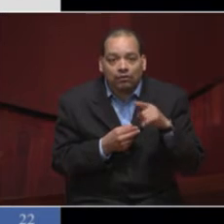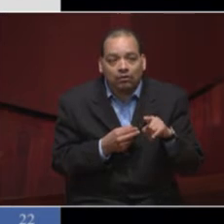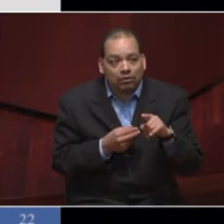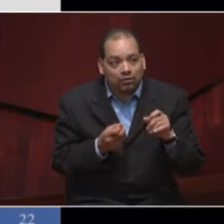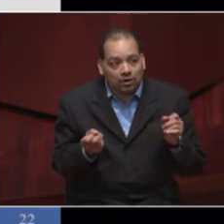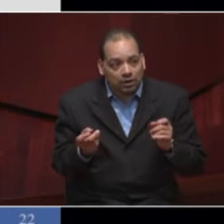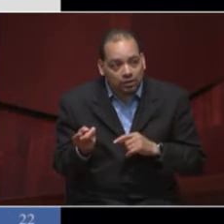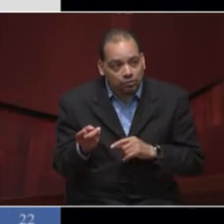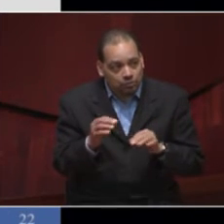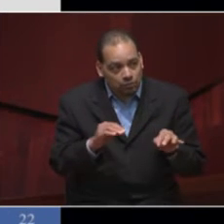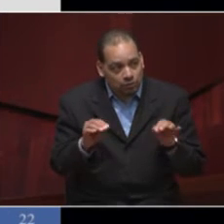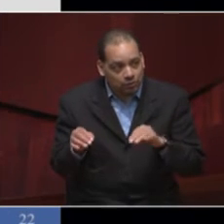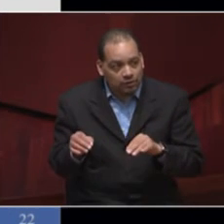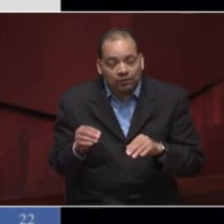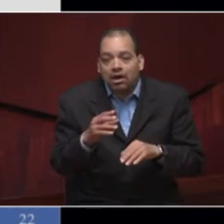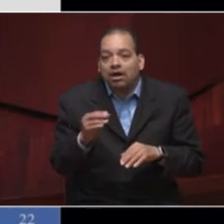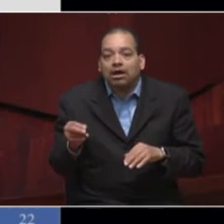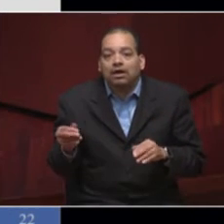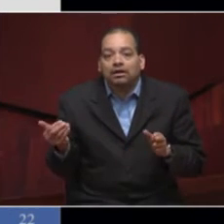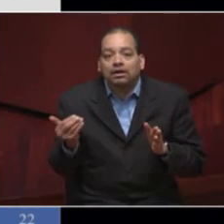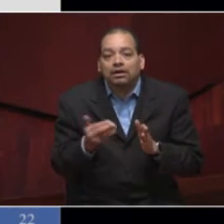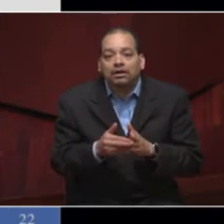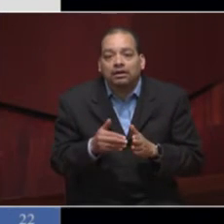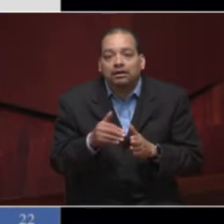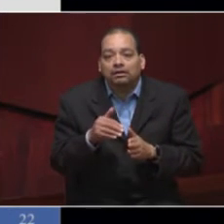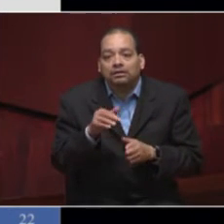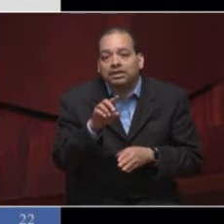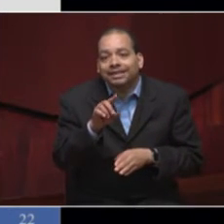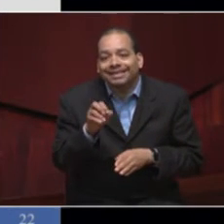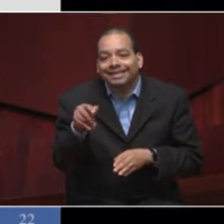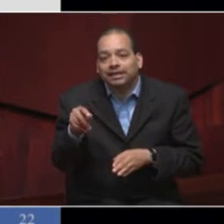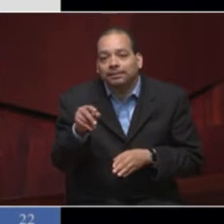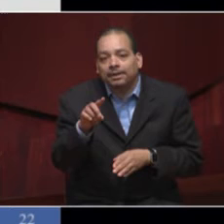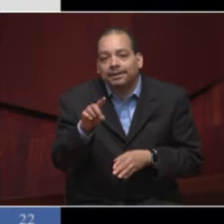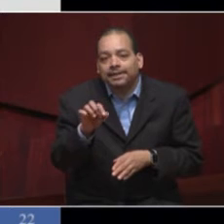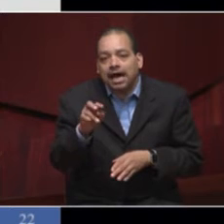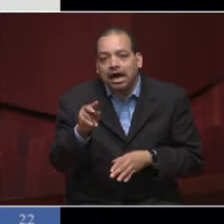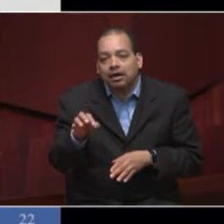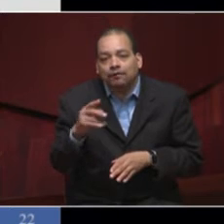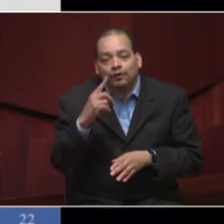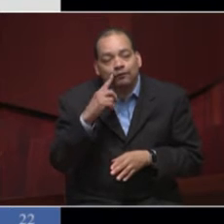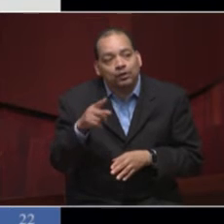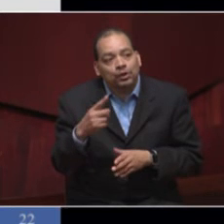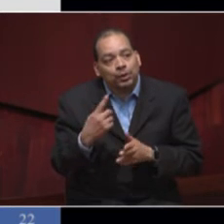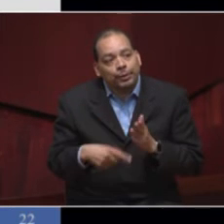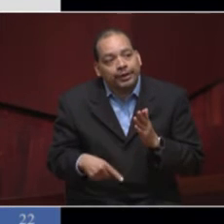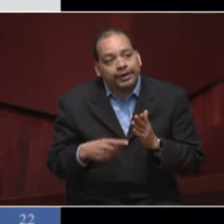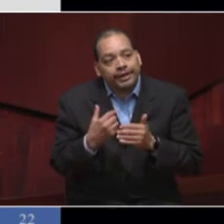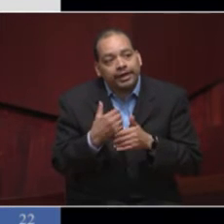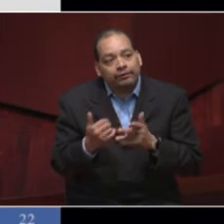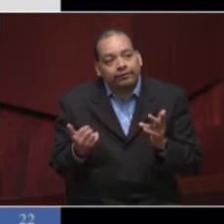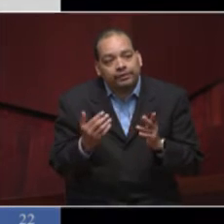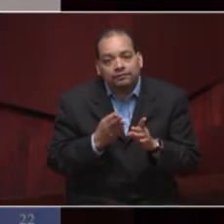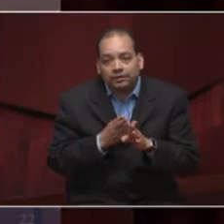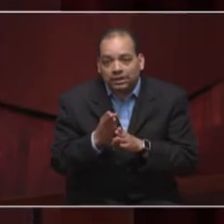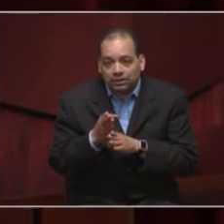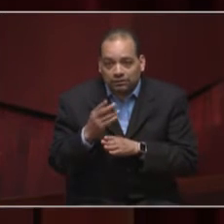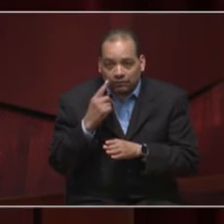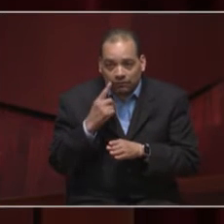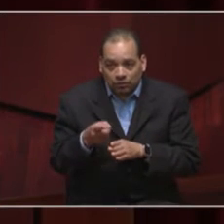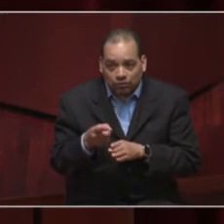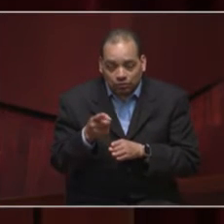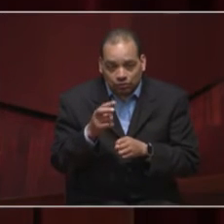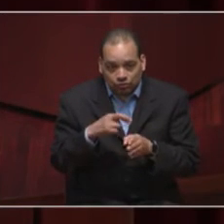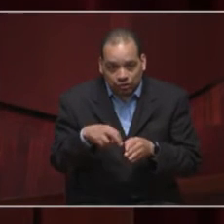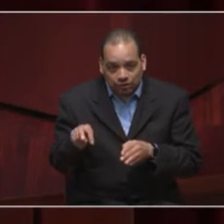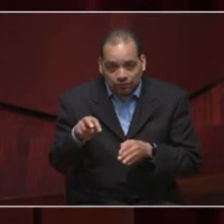and consists of, again, of a deep dive into what every field on the transfer request in